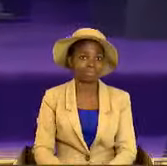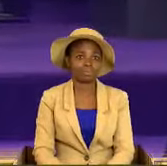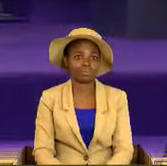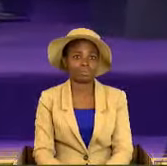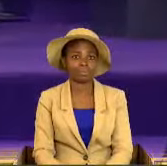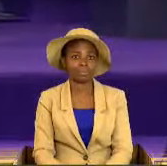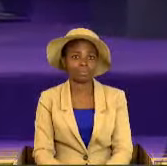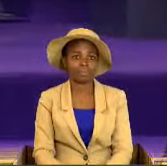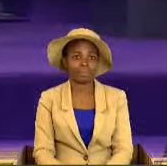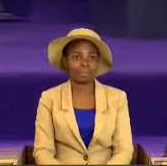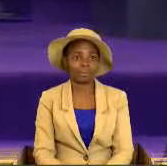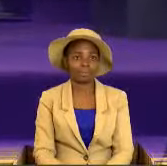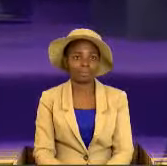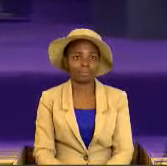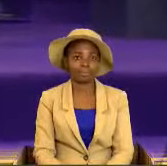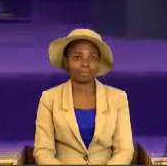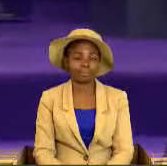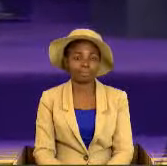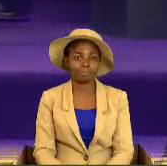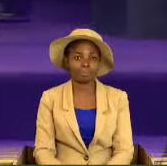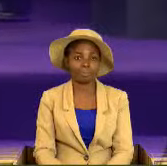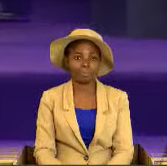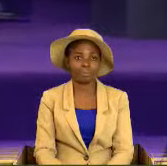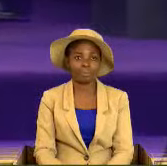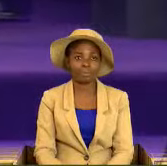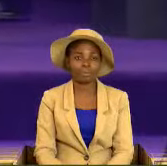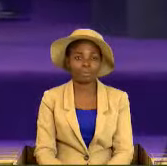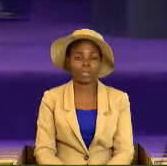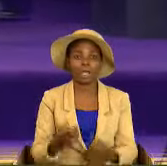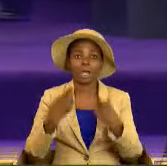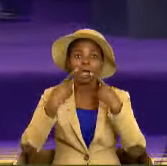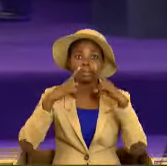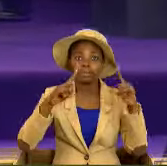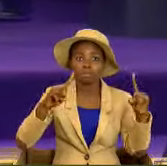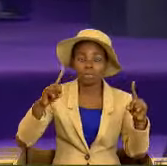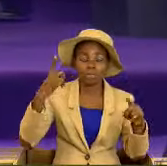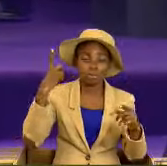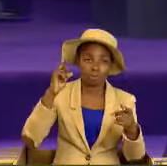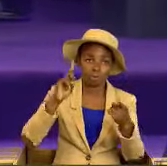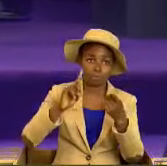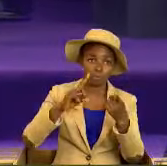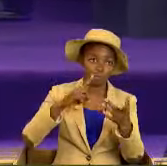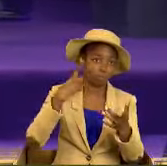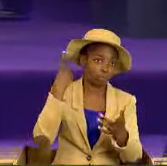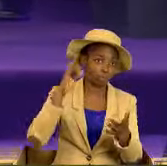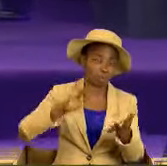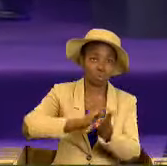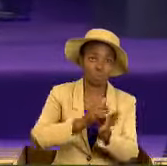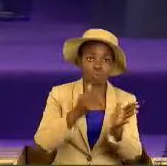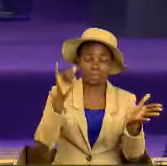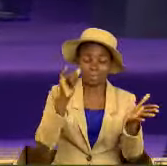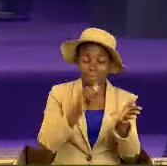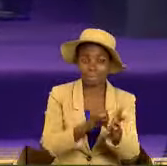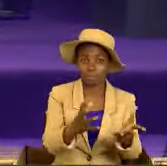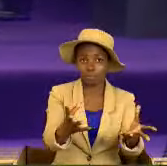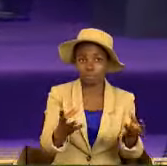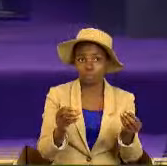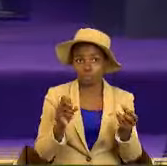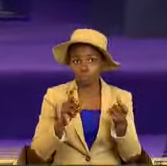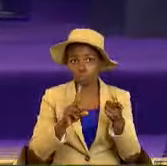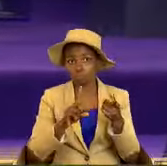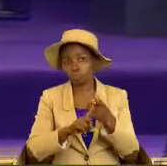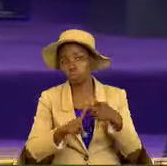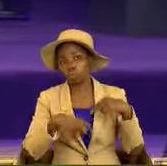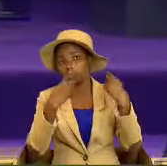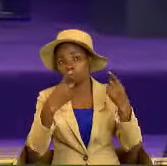for admission into the mountain top Theological Seminary B campus comes up on Saturday 28th October 2023 the venue is